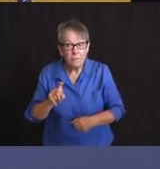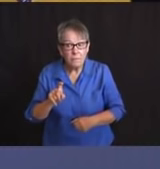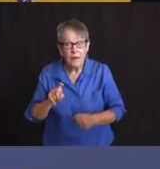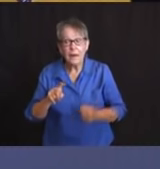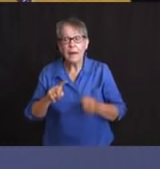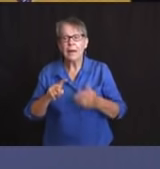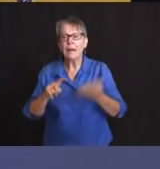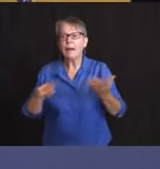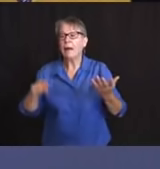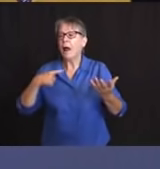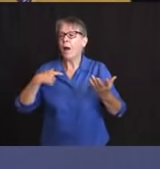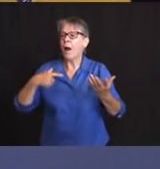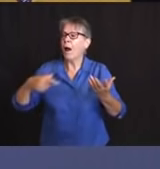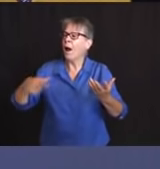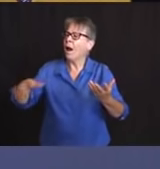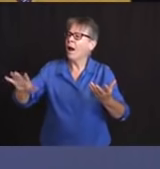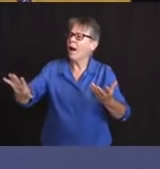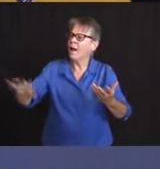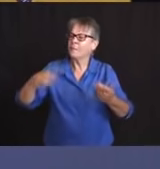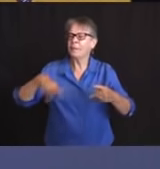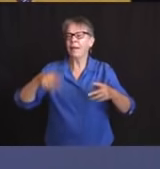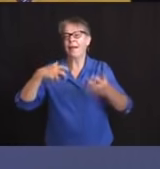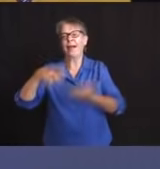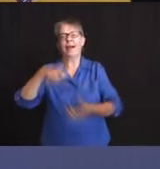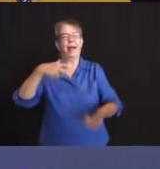Okay, Matt, the penalty for